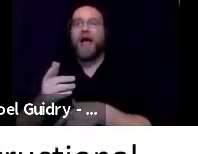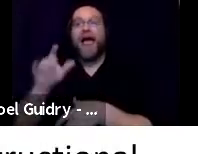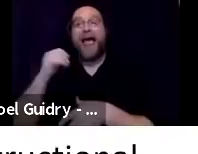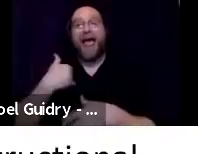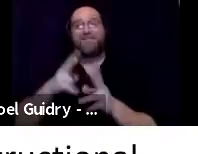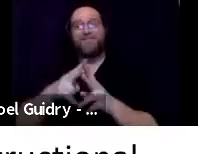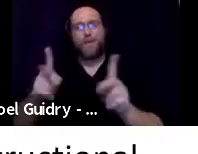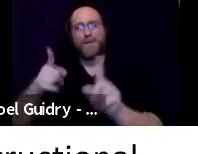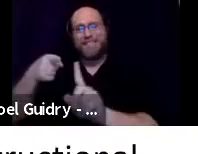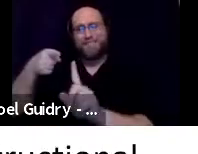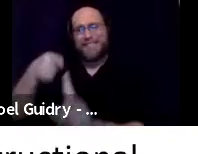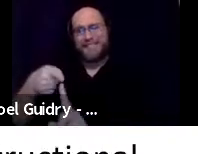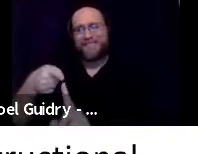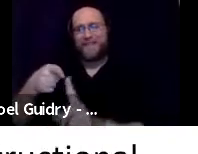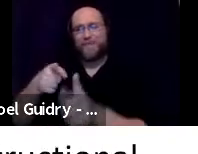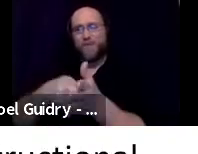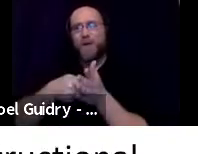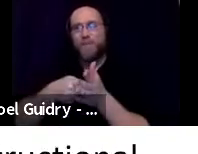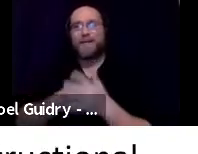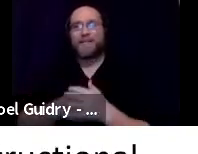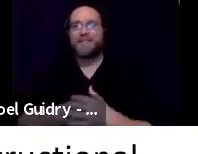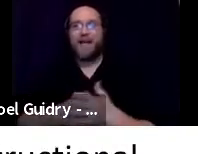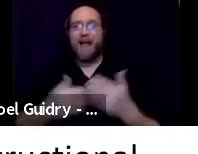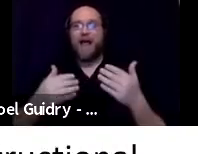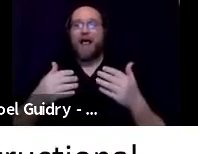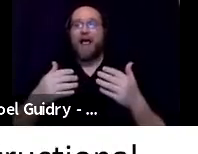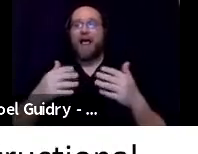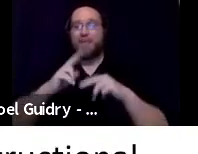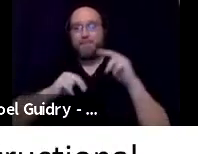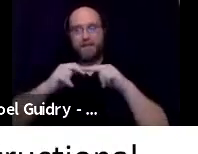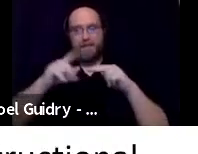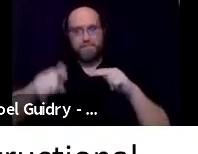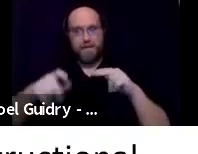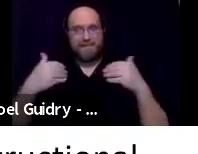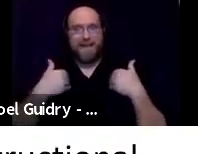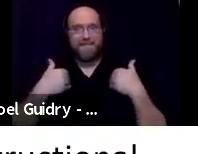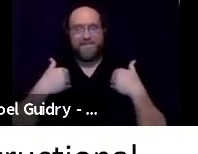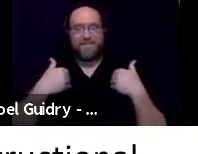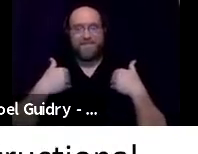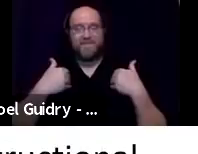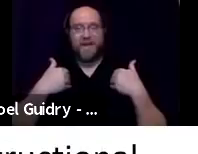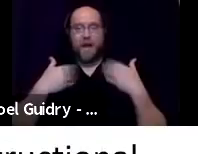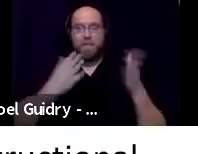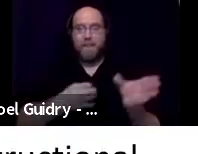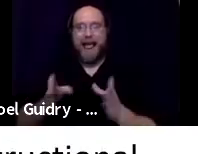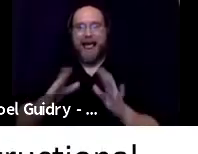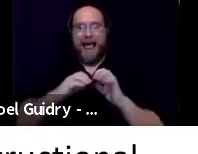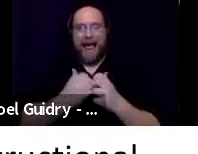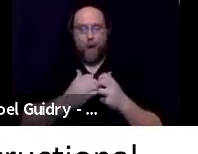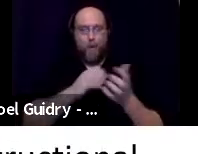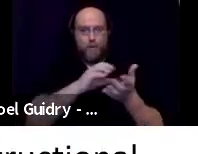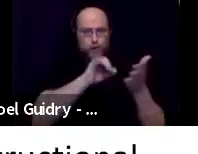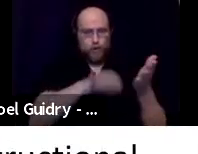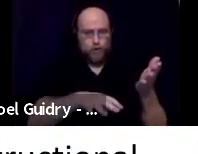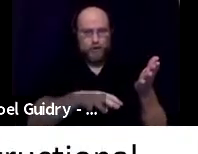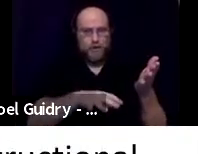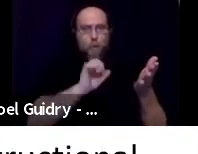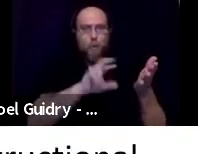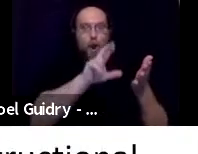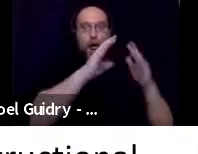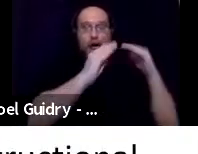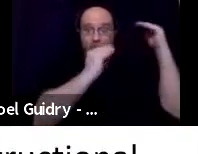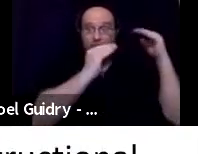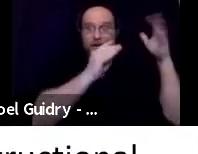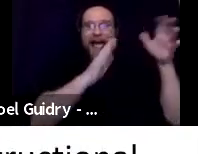the district and building plans about how you get a student or adult safely to that isolation room, that